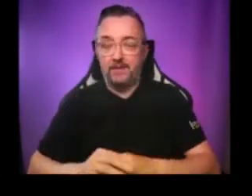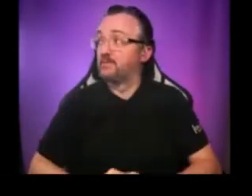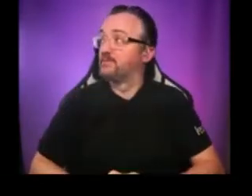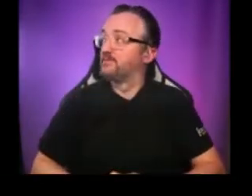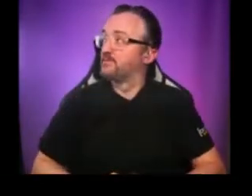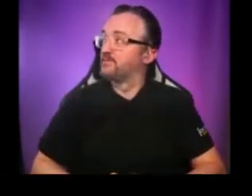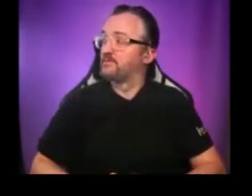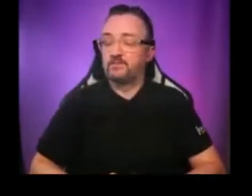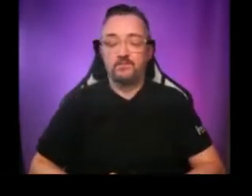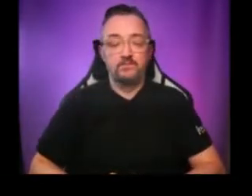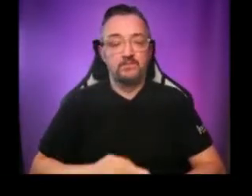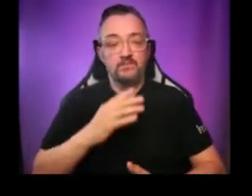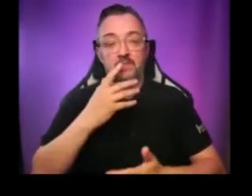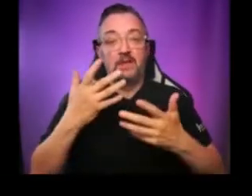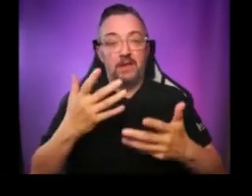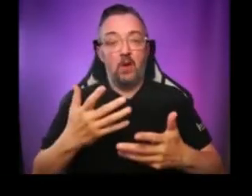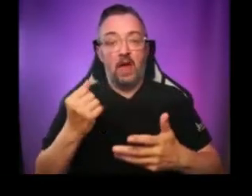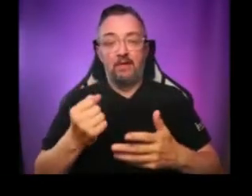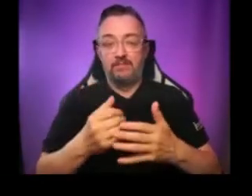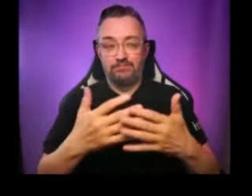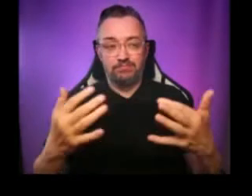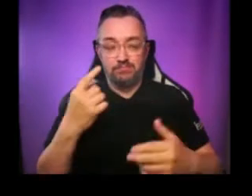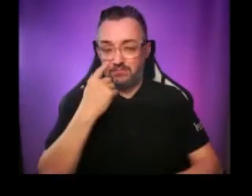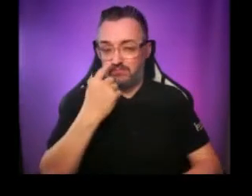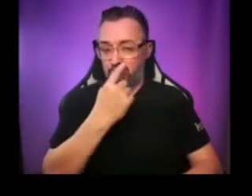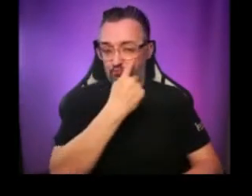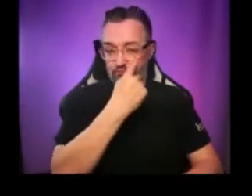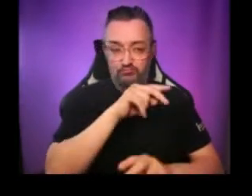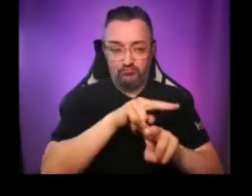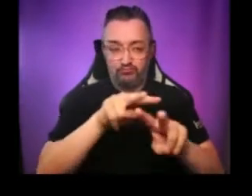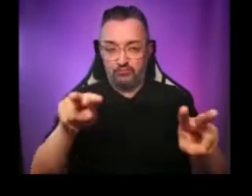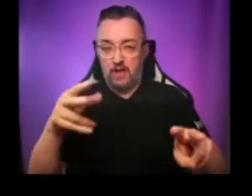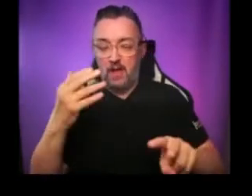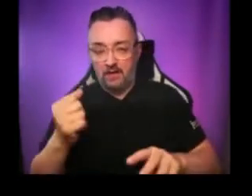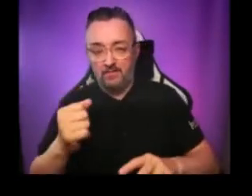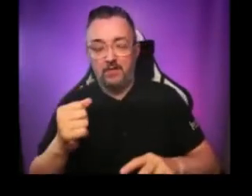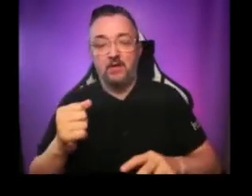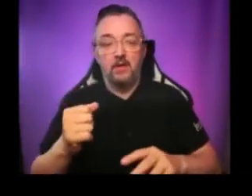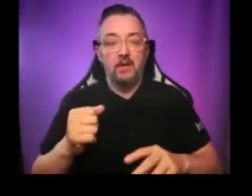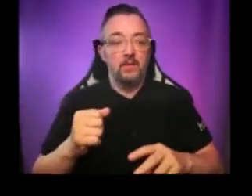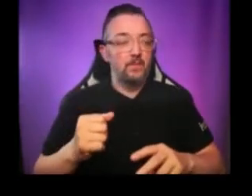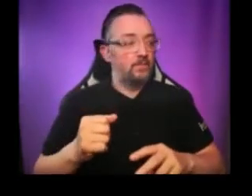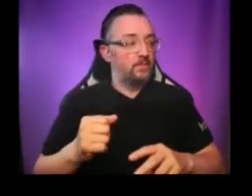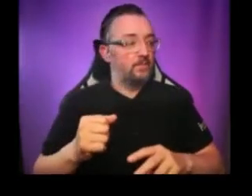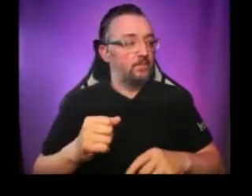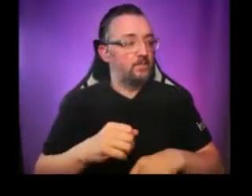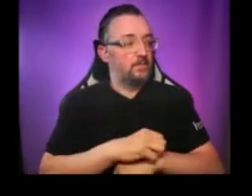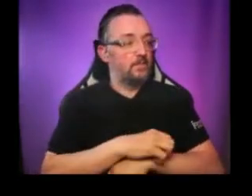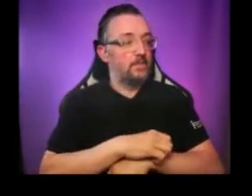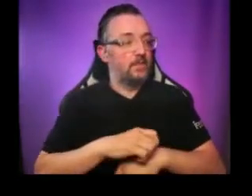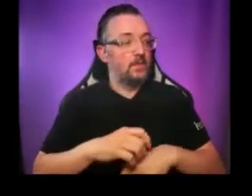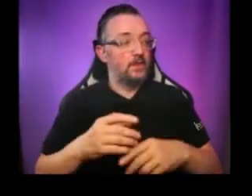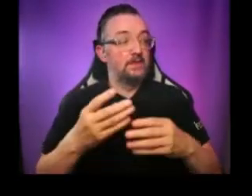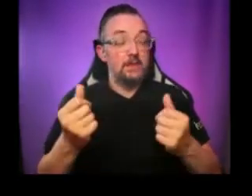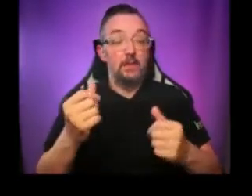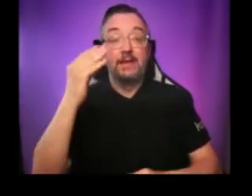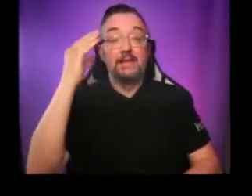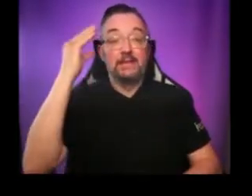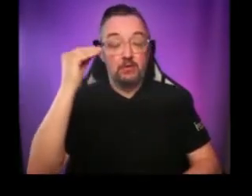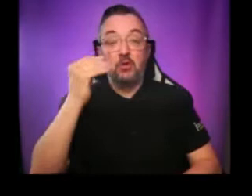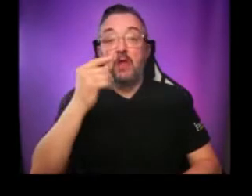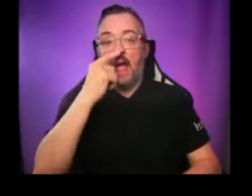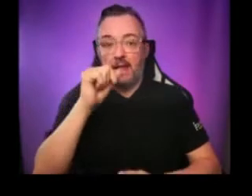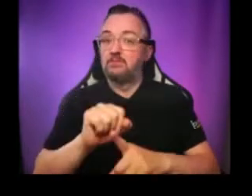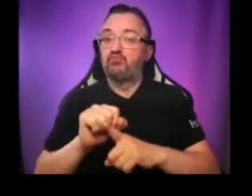But there is now a growing body of evidence, as Henry's alluded to earlier with the Lancet Commissions, that some dementias are indeed